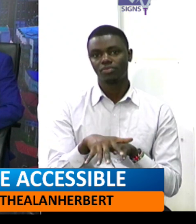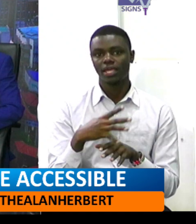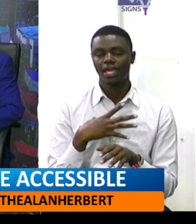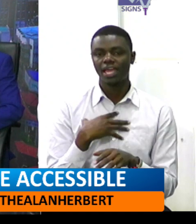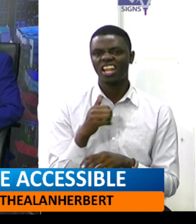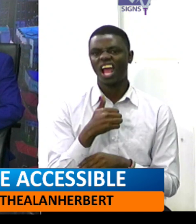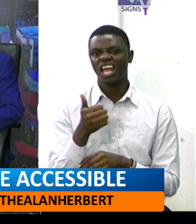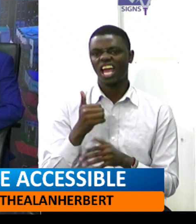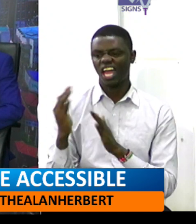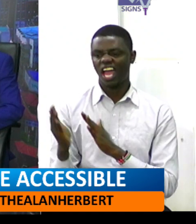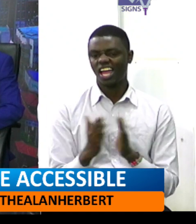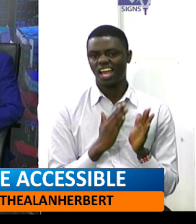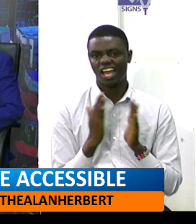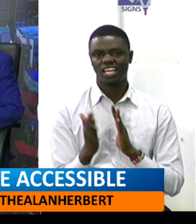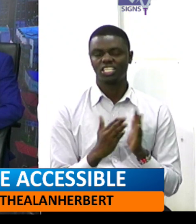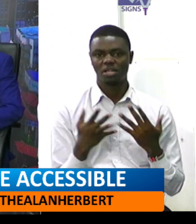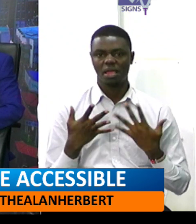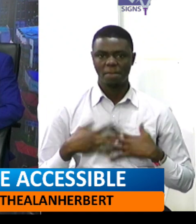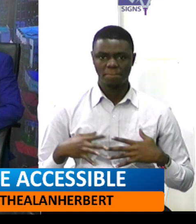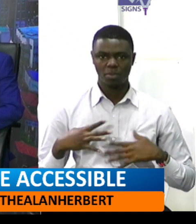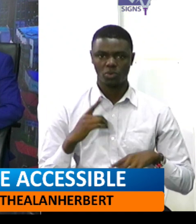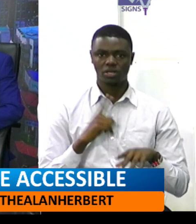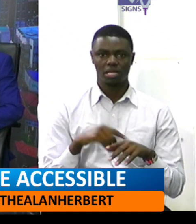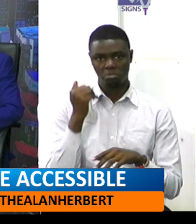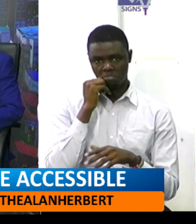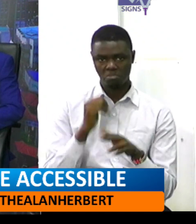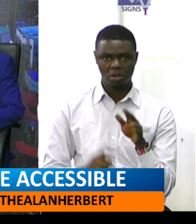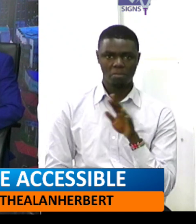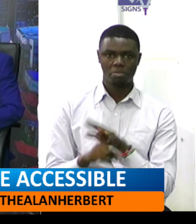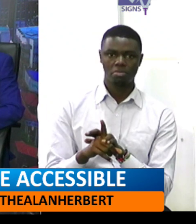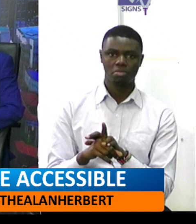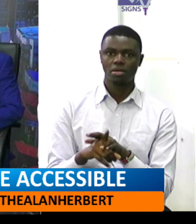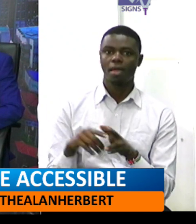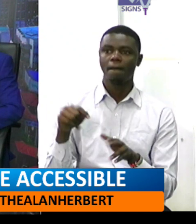other arrangements that help people when they have sicknesses to pay for their bills.